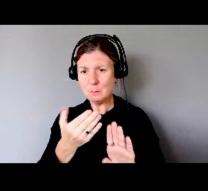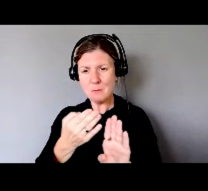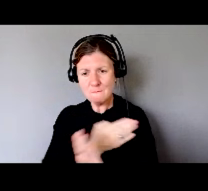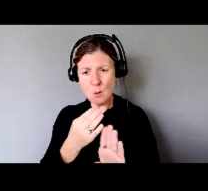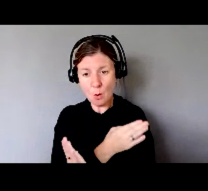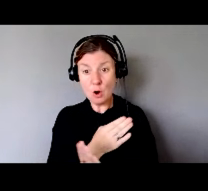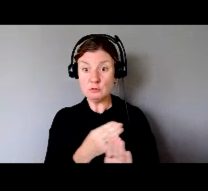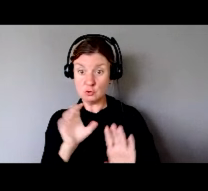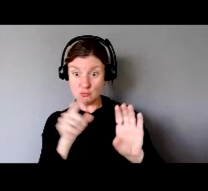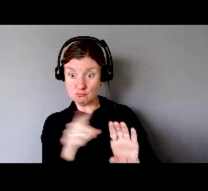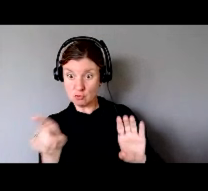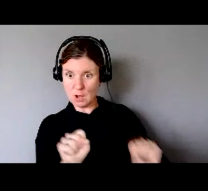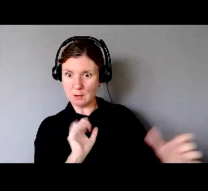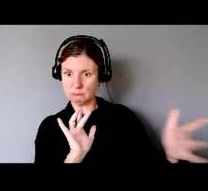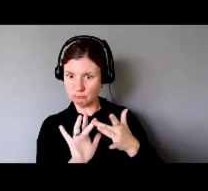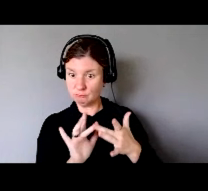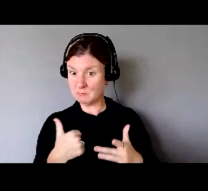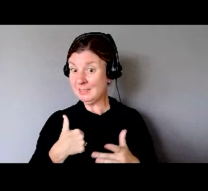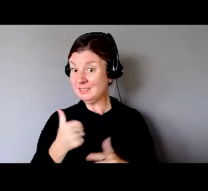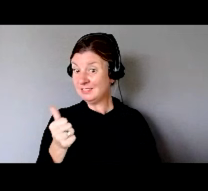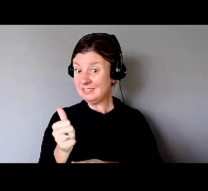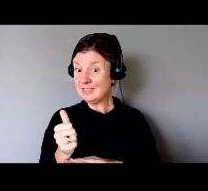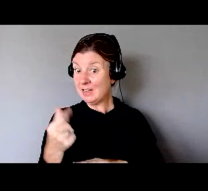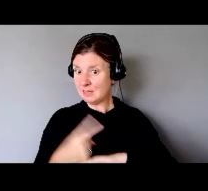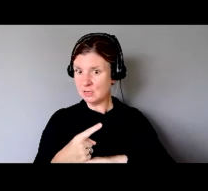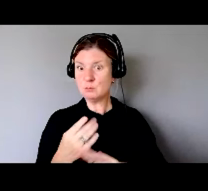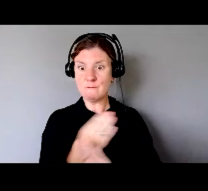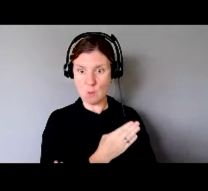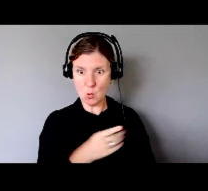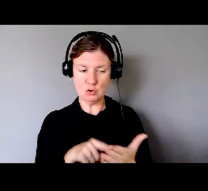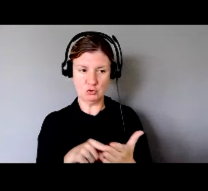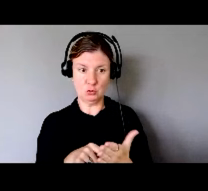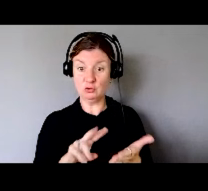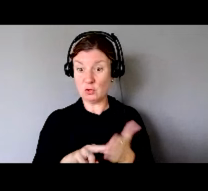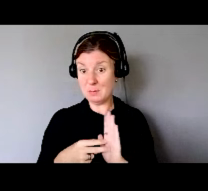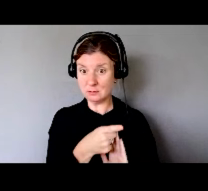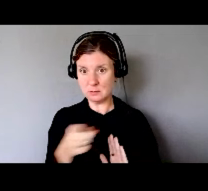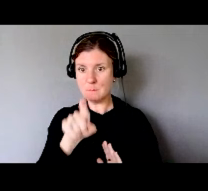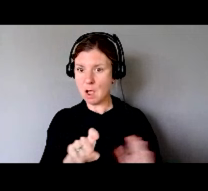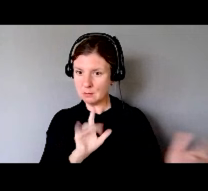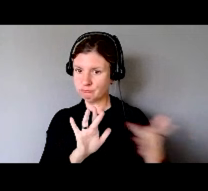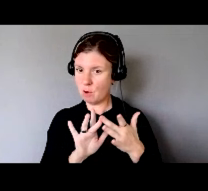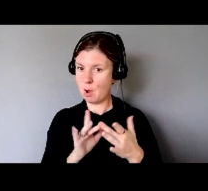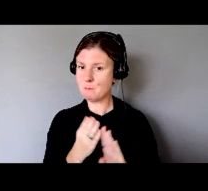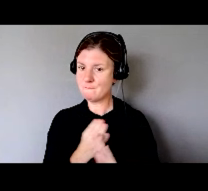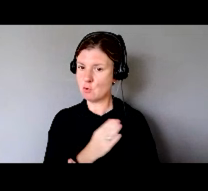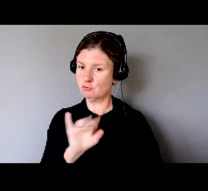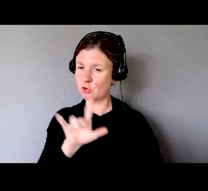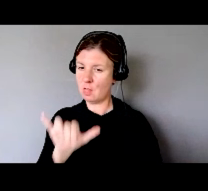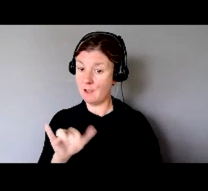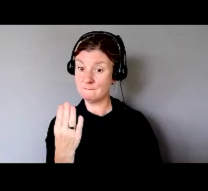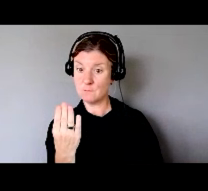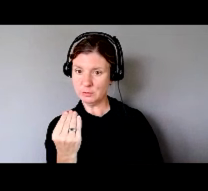the deadline. For this project, contact me by July 14th at the latest with requests for help